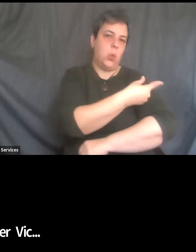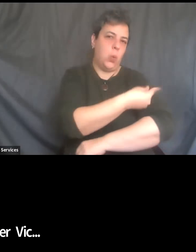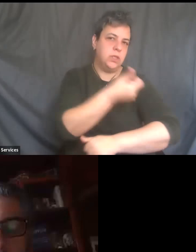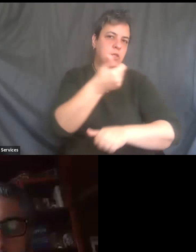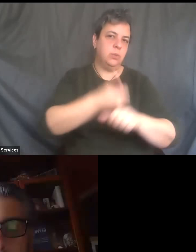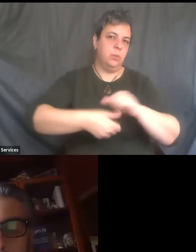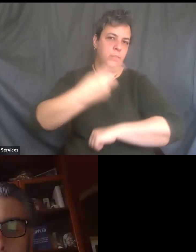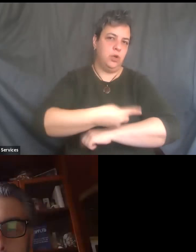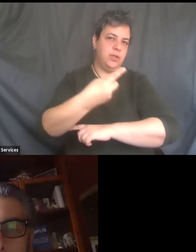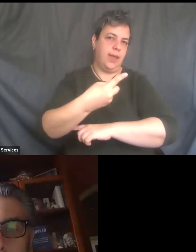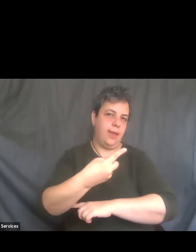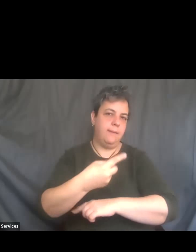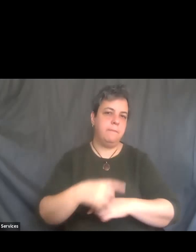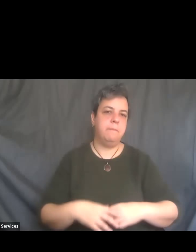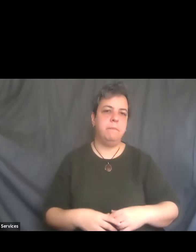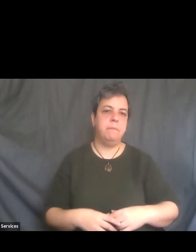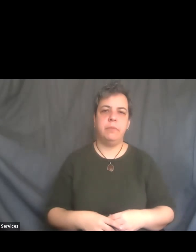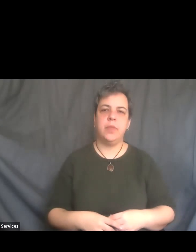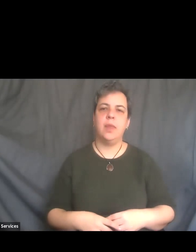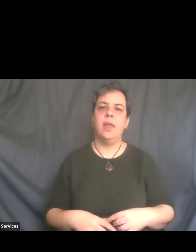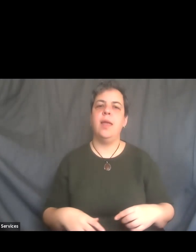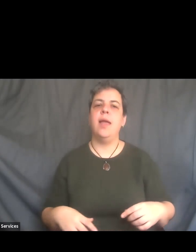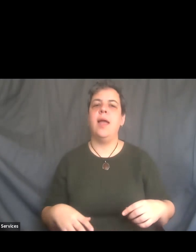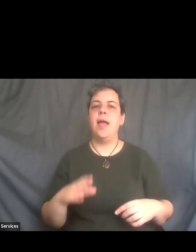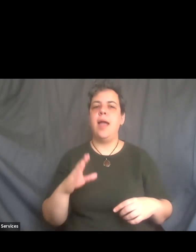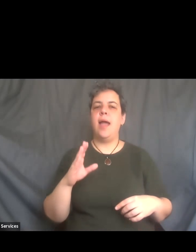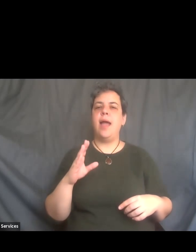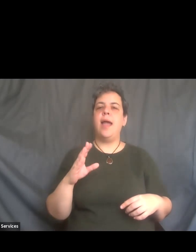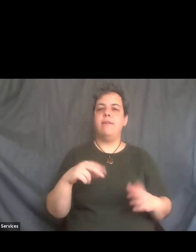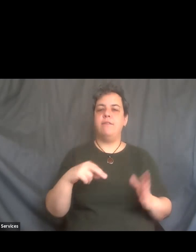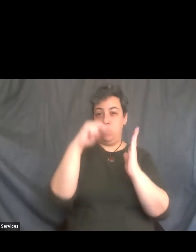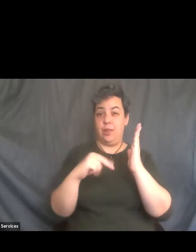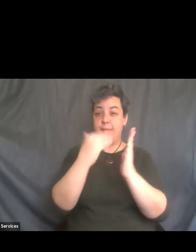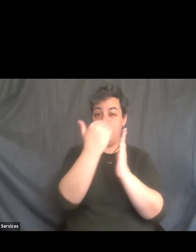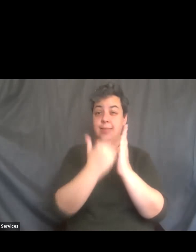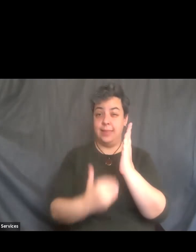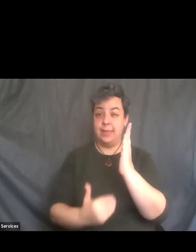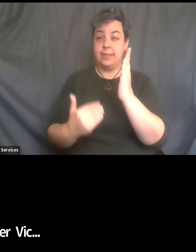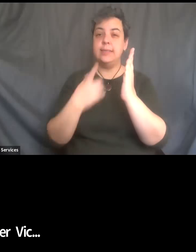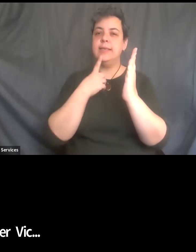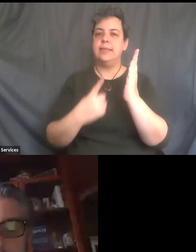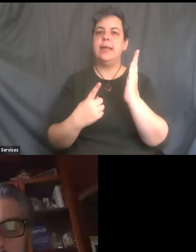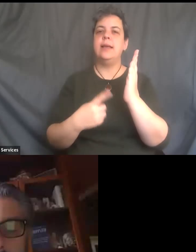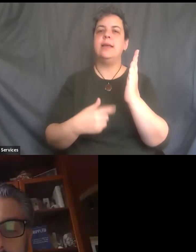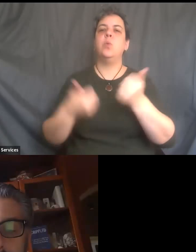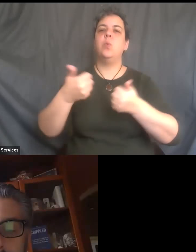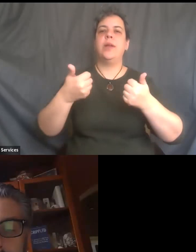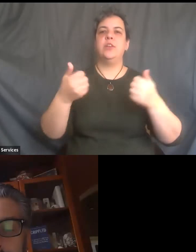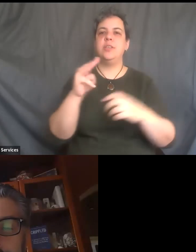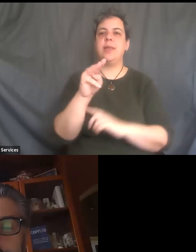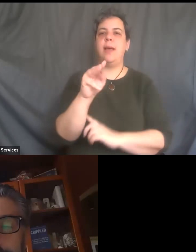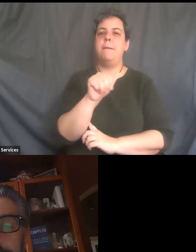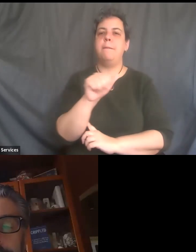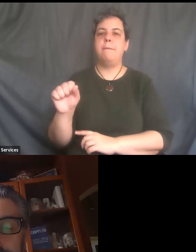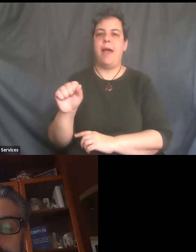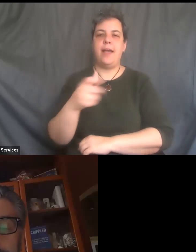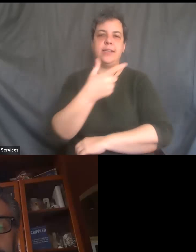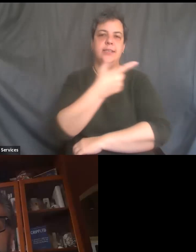you look at the list, it will tell you NYC mass vaccination sites. If you type in your